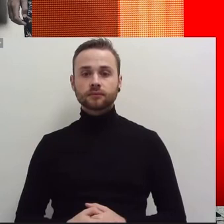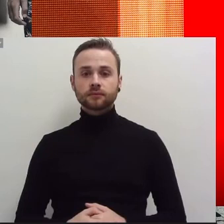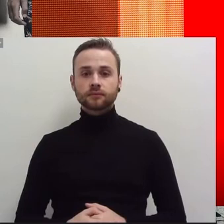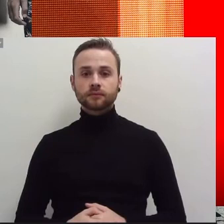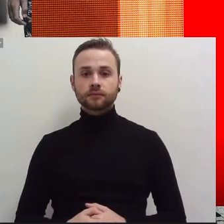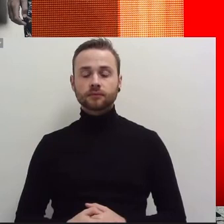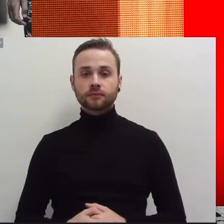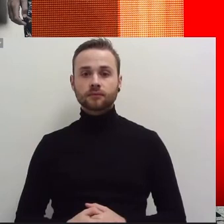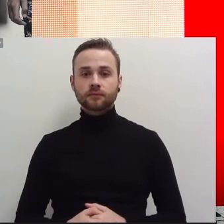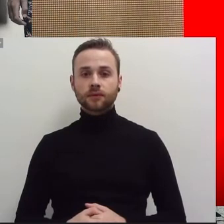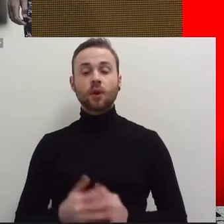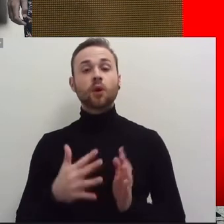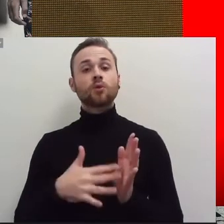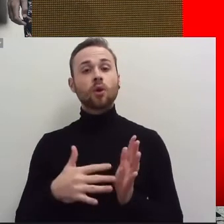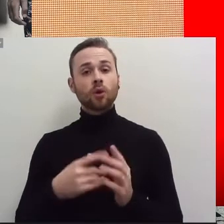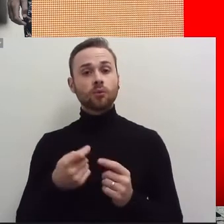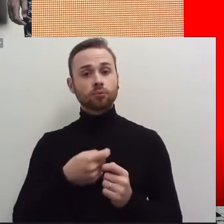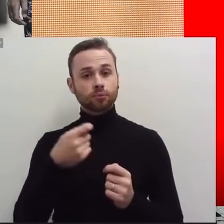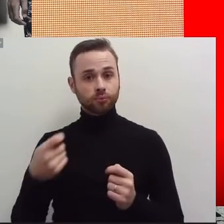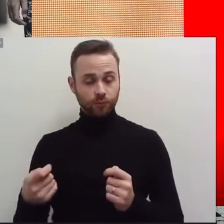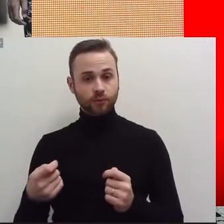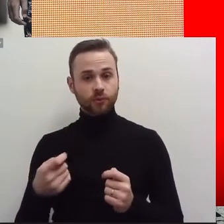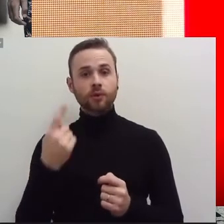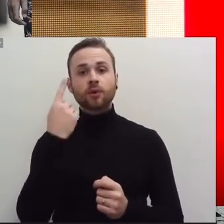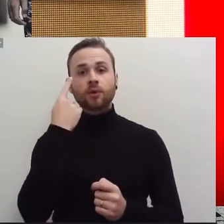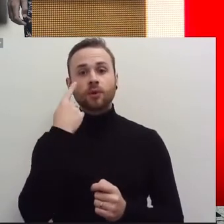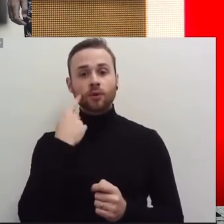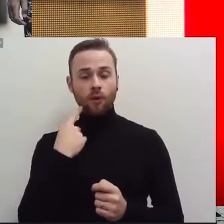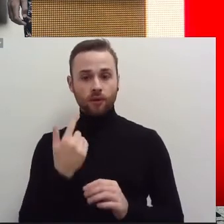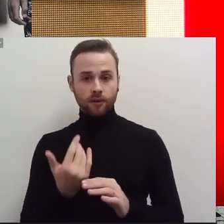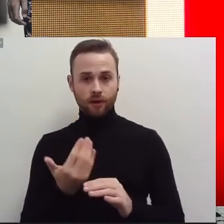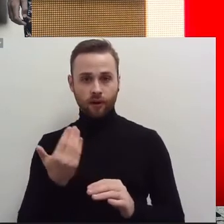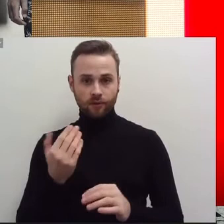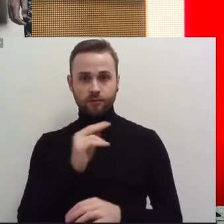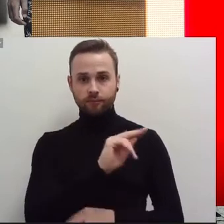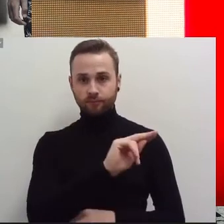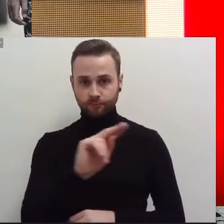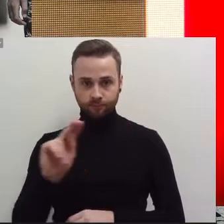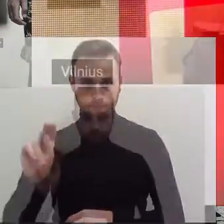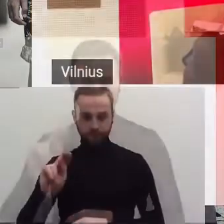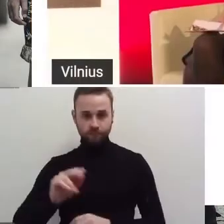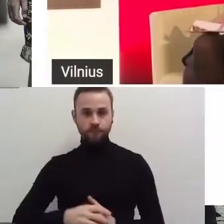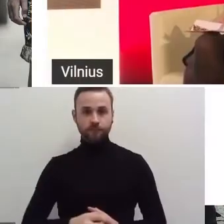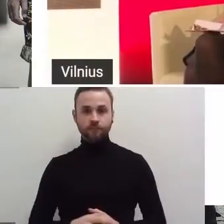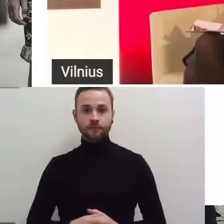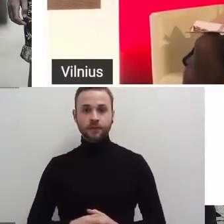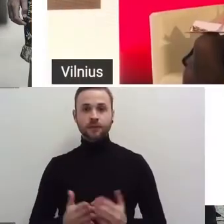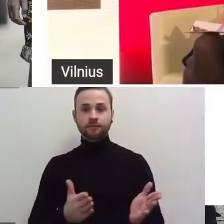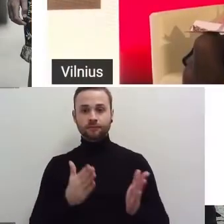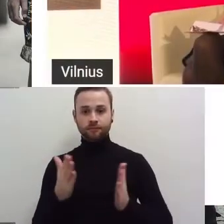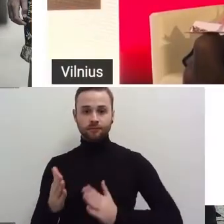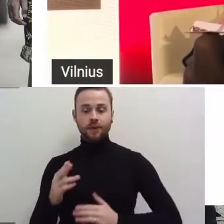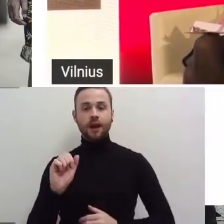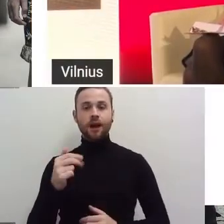hear Anna Tilly's presentation. So please, your 15 minutes. You're very welcome.